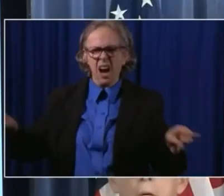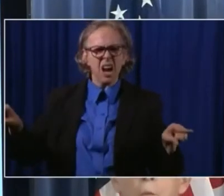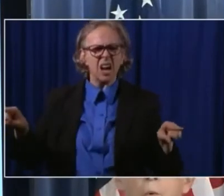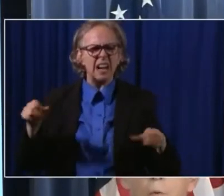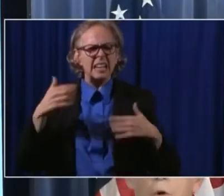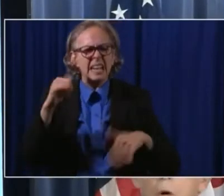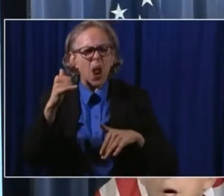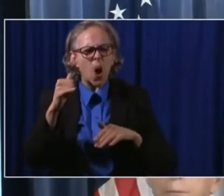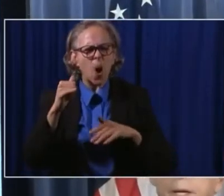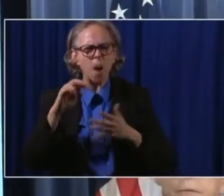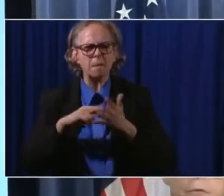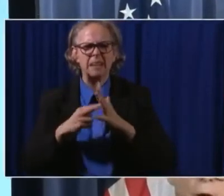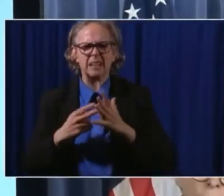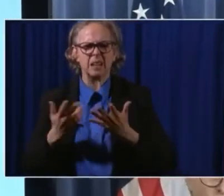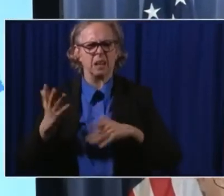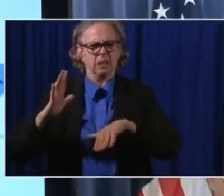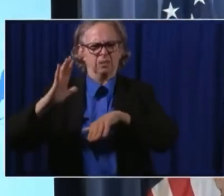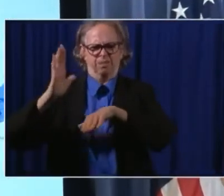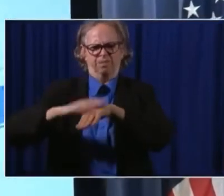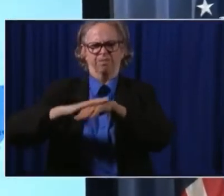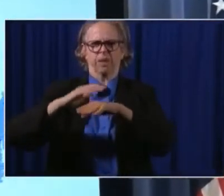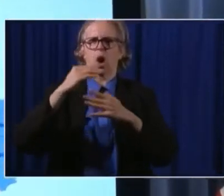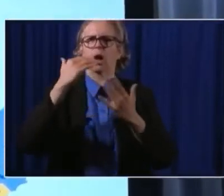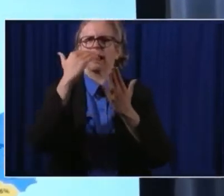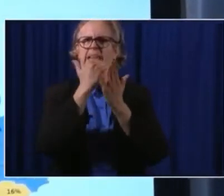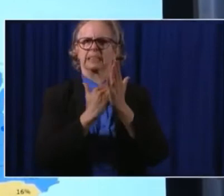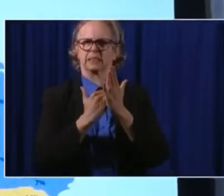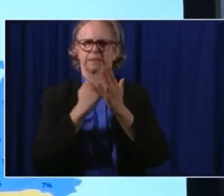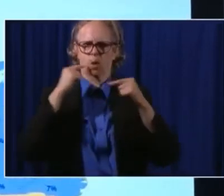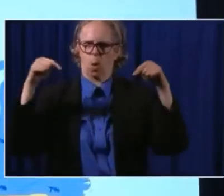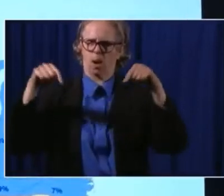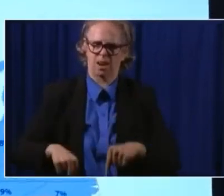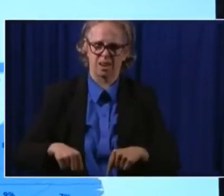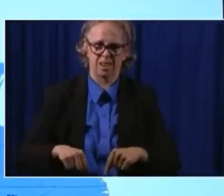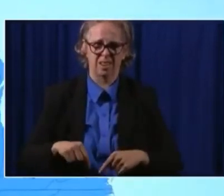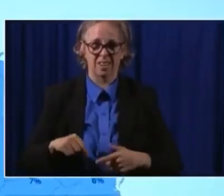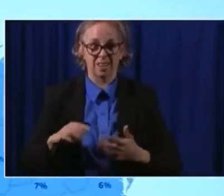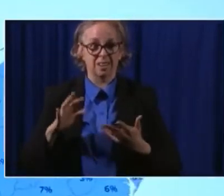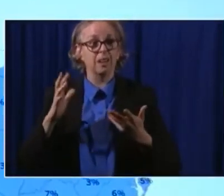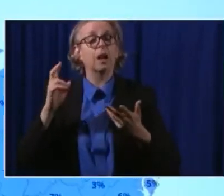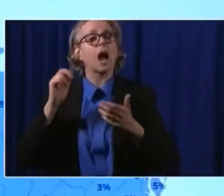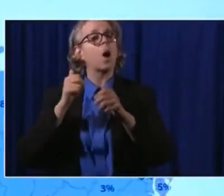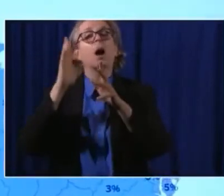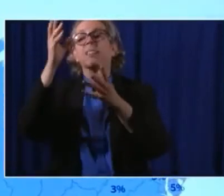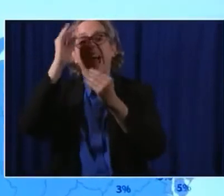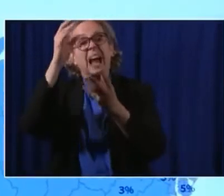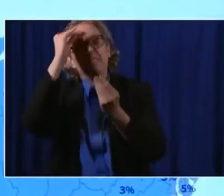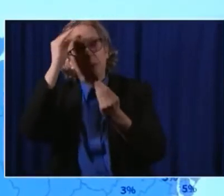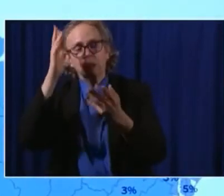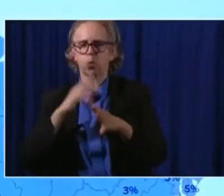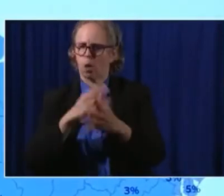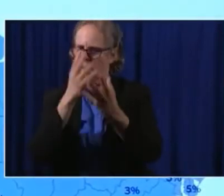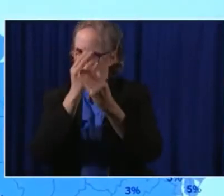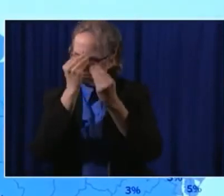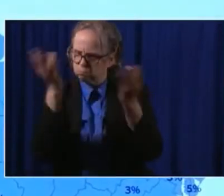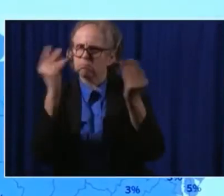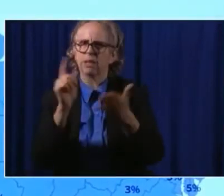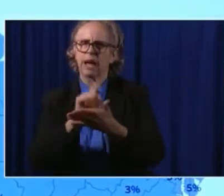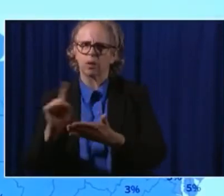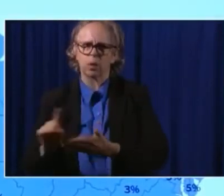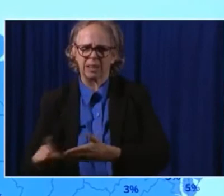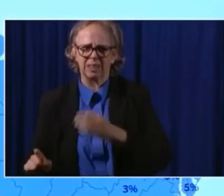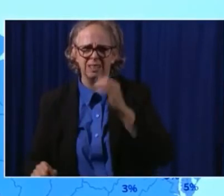list. We will update this every week. Again, it's similar to some of the advisories, frankly, that you used